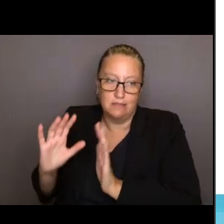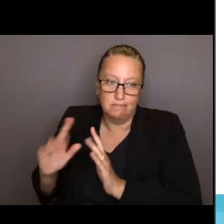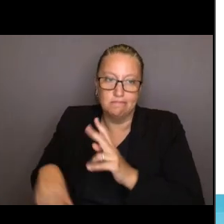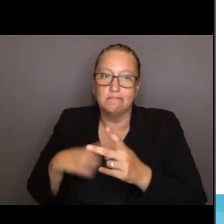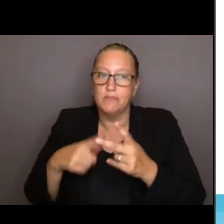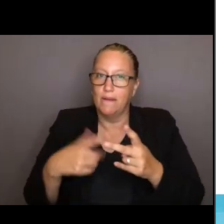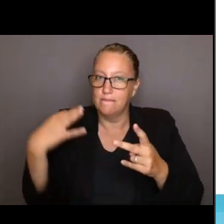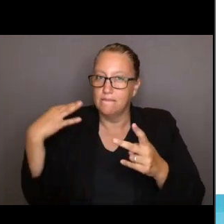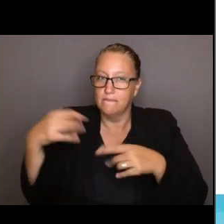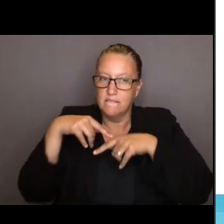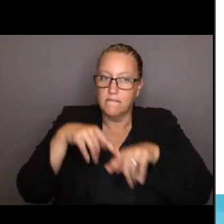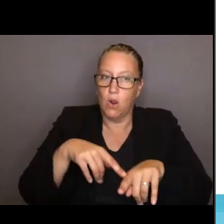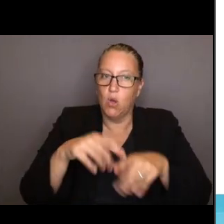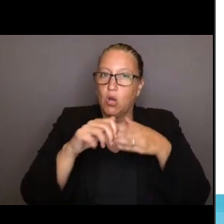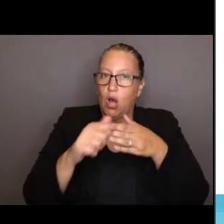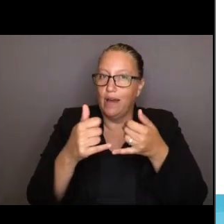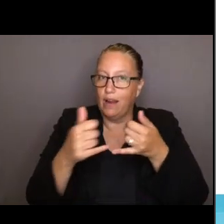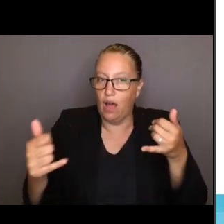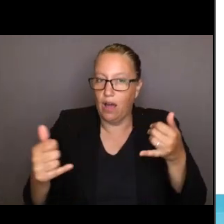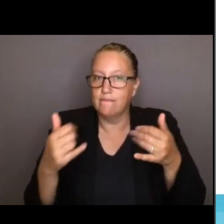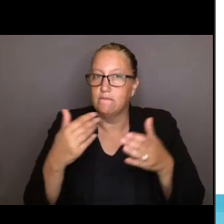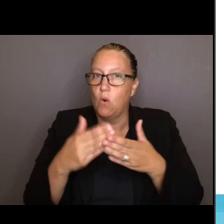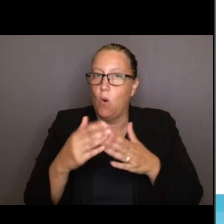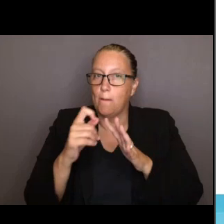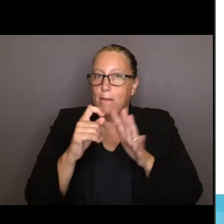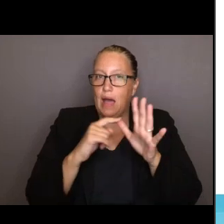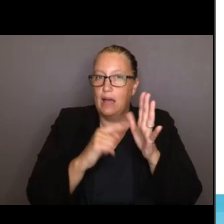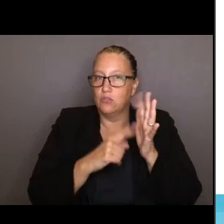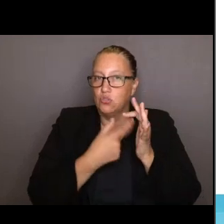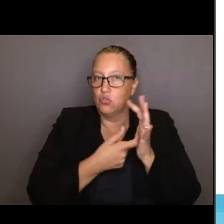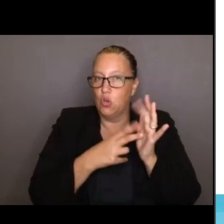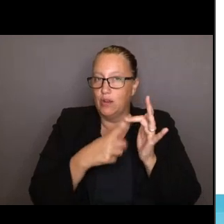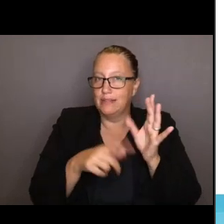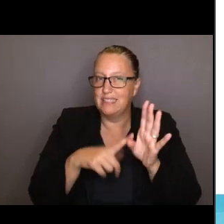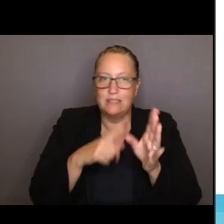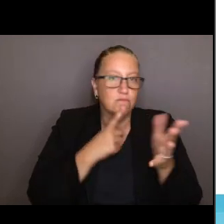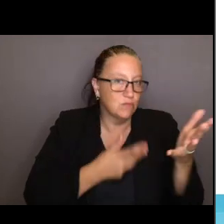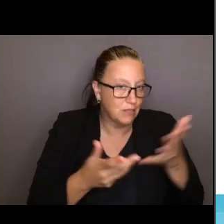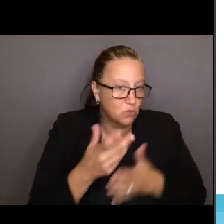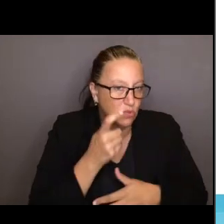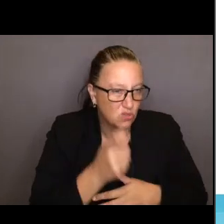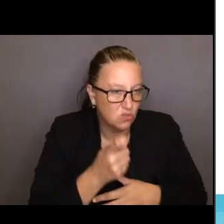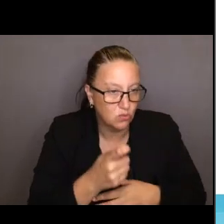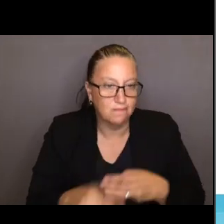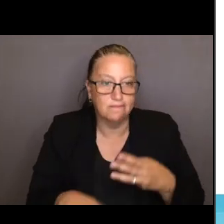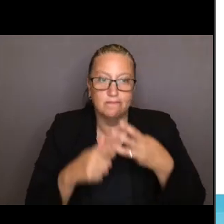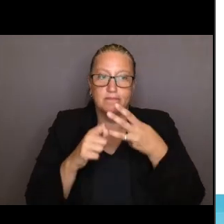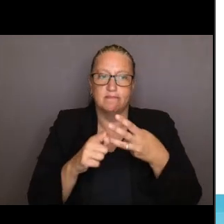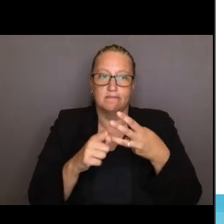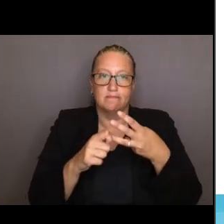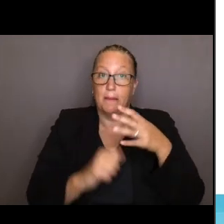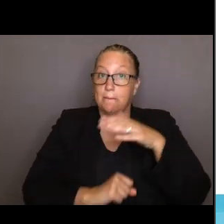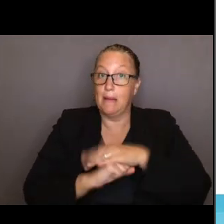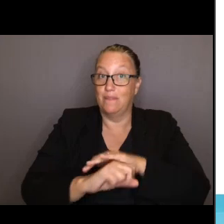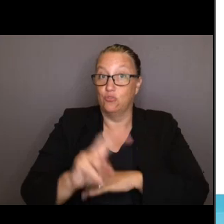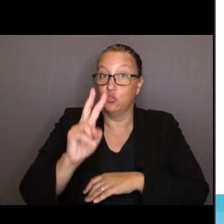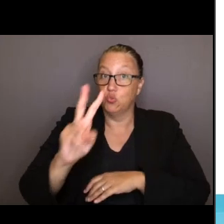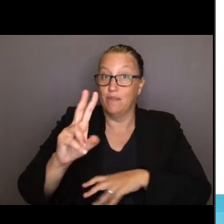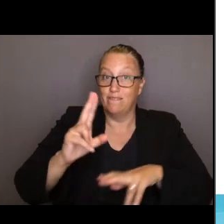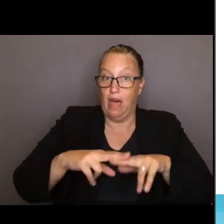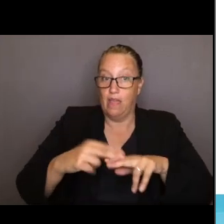of paternity, which we will just be discussing shortly. There's a maximum of 2 putative fathers.